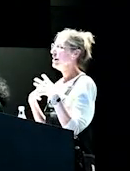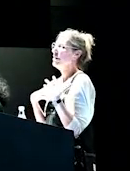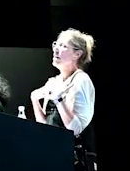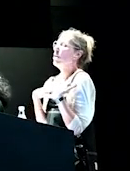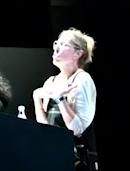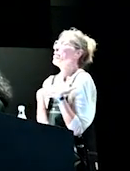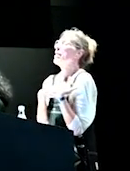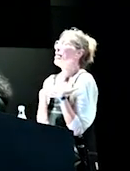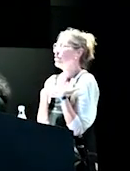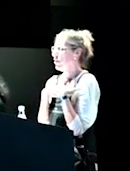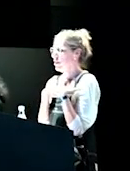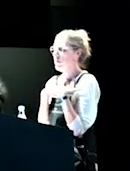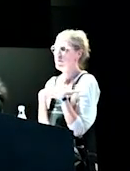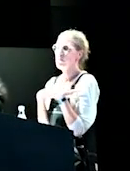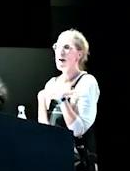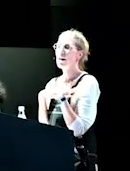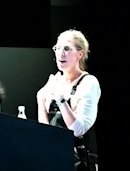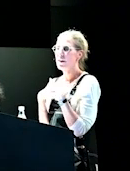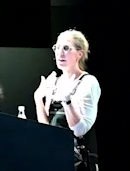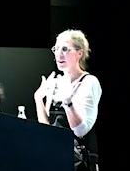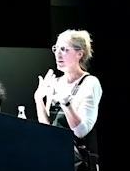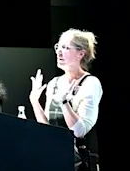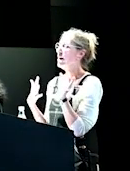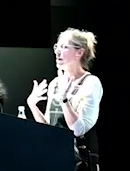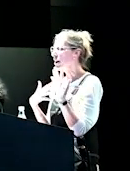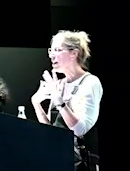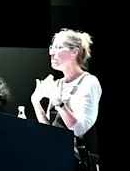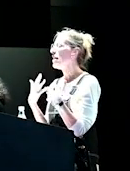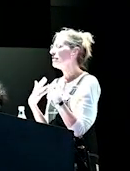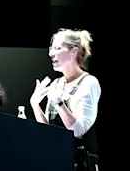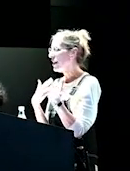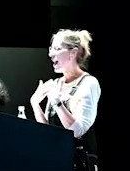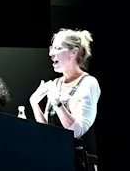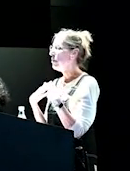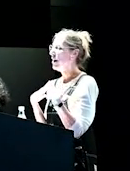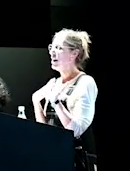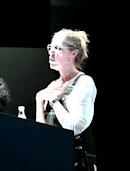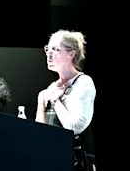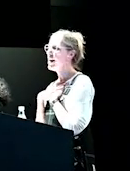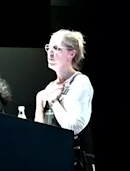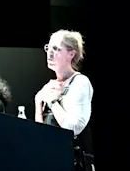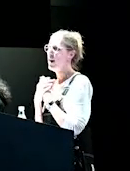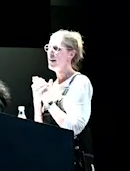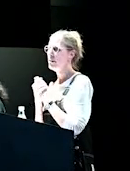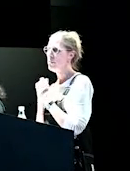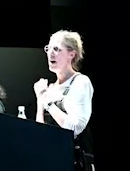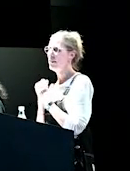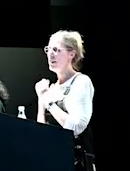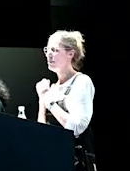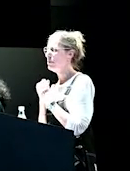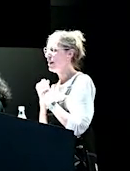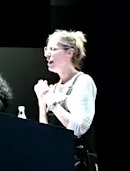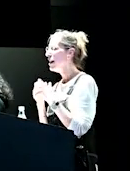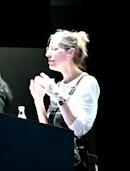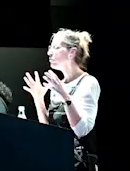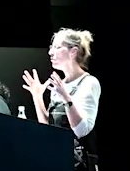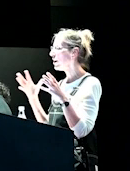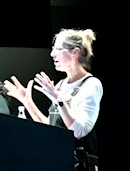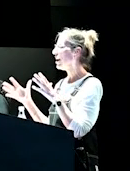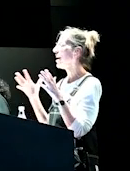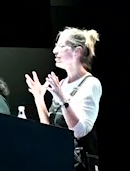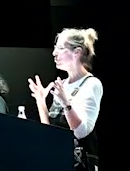green, it's like, oh my gosh, the mail that the emails they get about like, you can't do that to my Sesame.